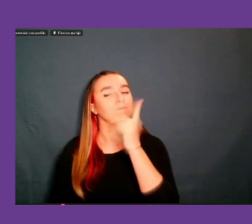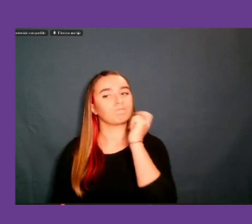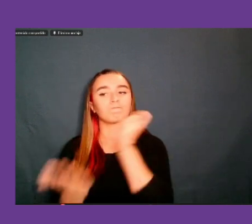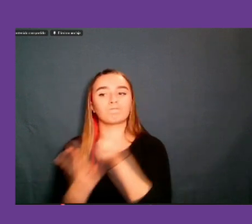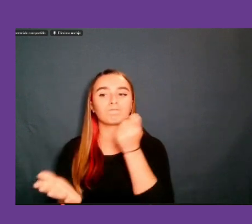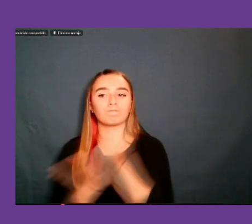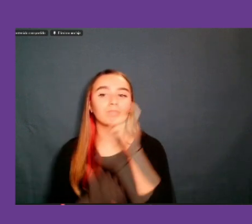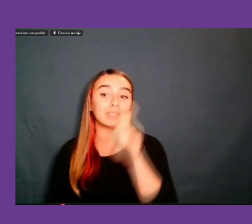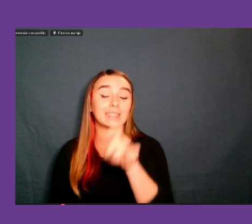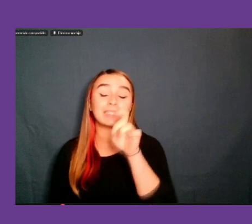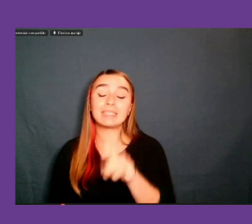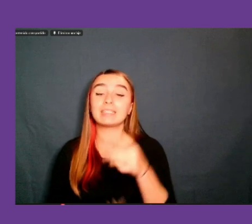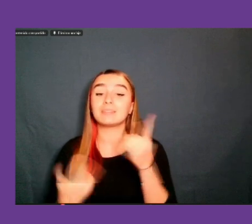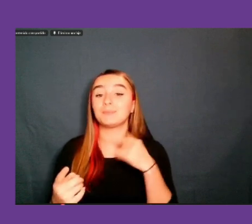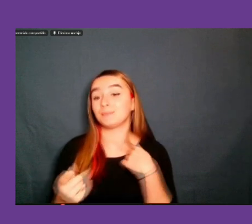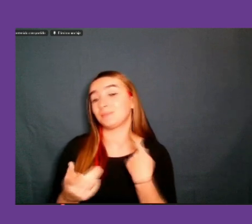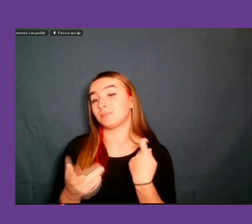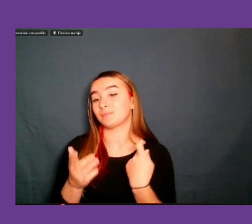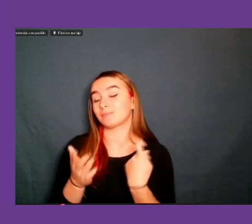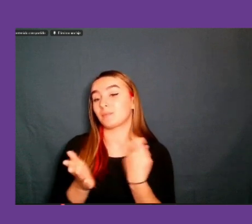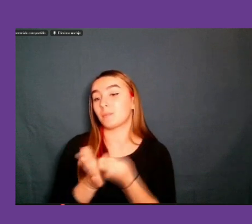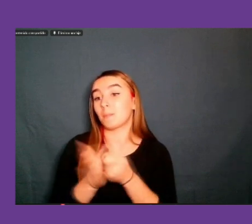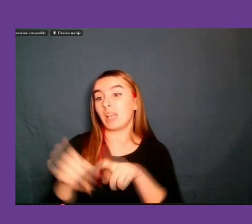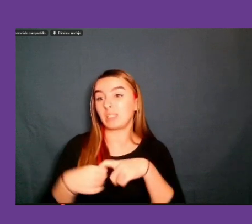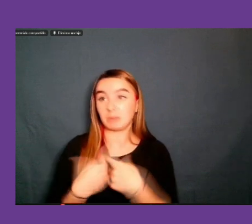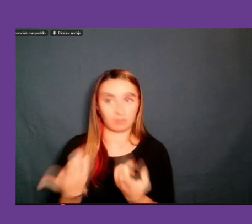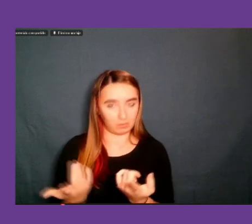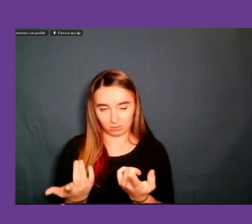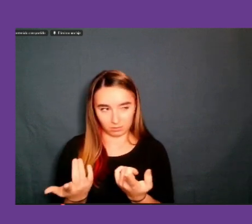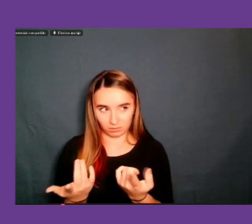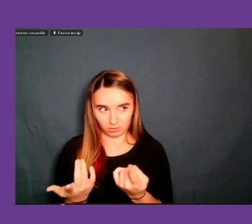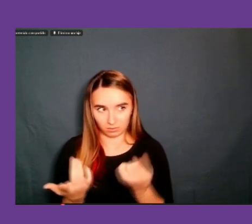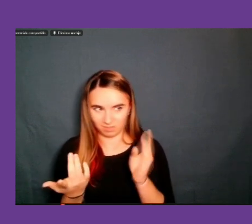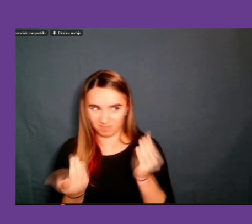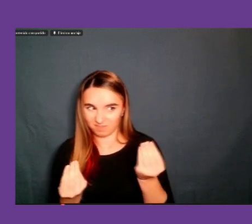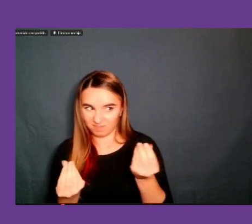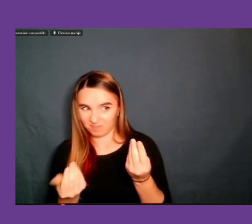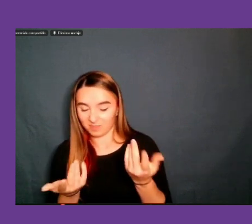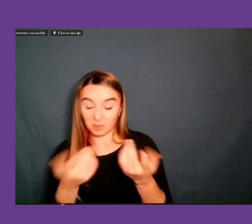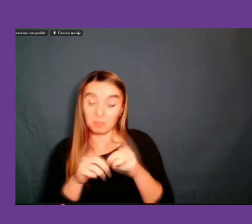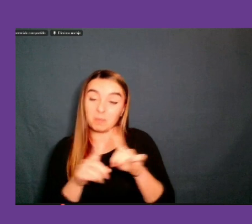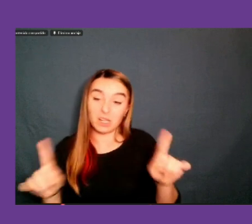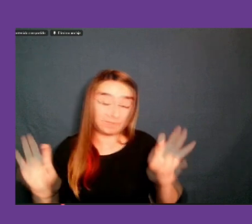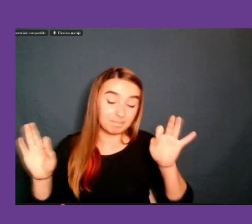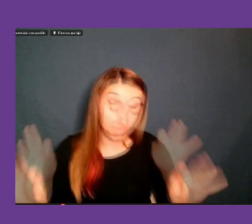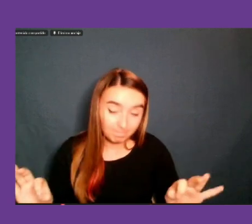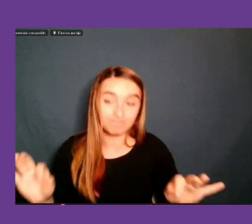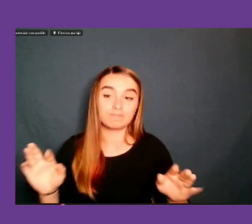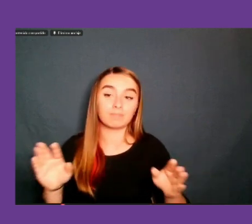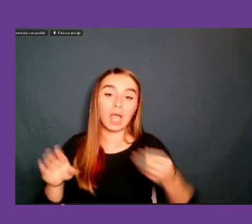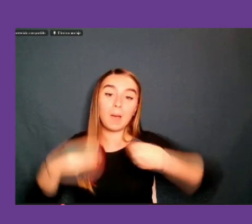pay participation fees, which makes no sense, but that's the way it is, and it's the business model of